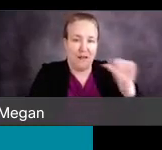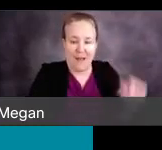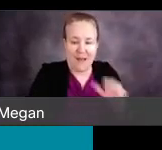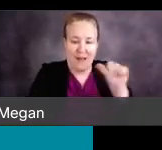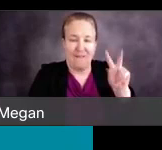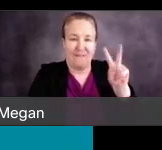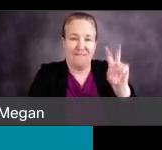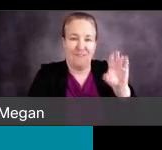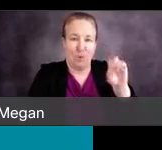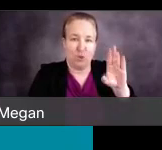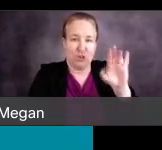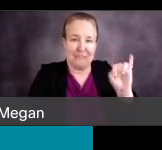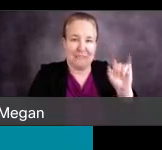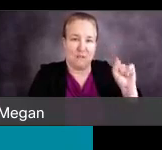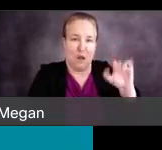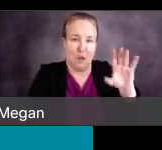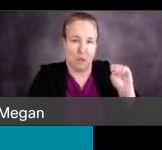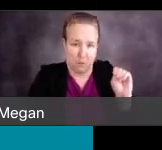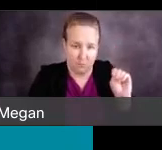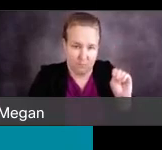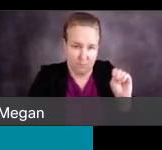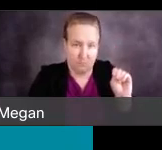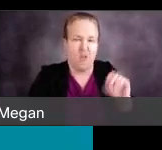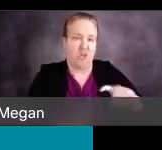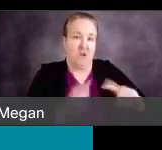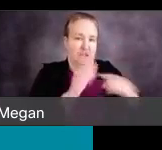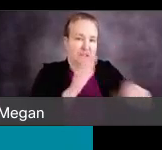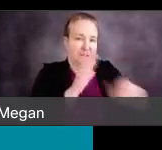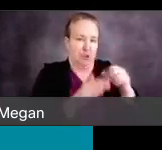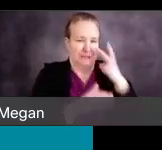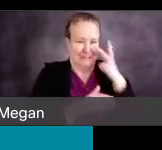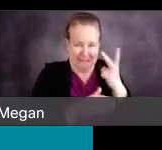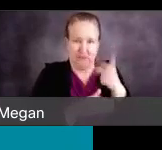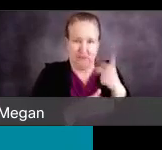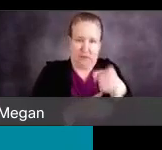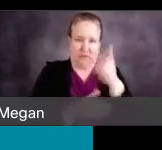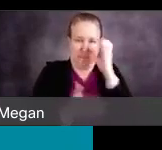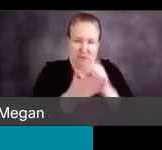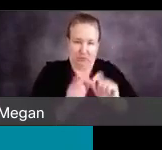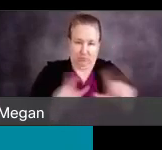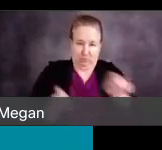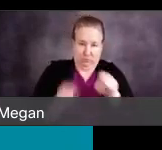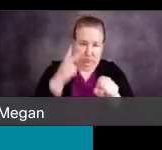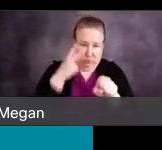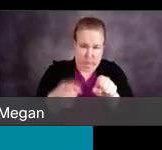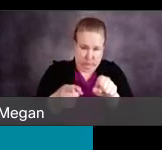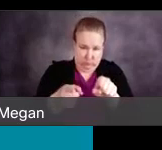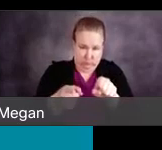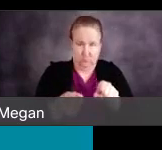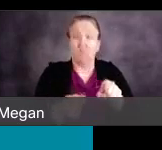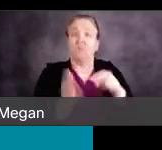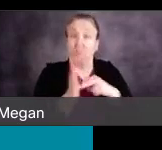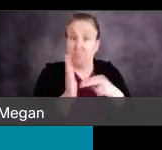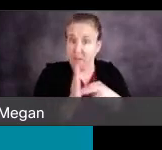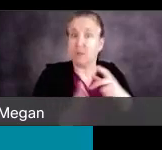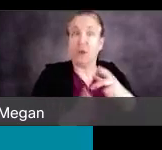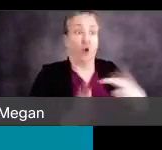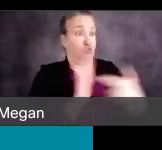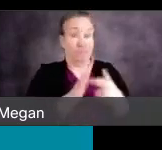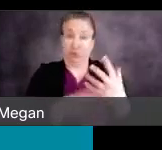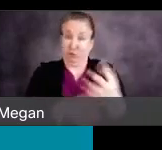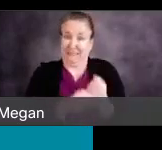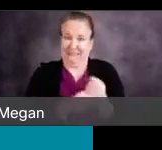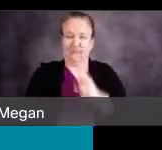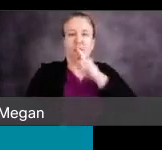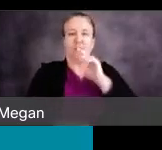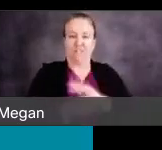noreply@voc.com. And that's the first email that you see on the graphic in front of you. This will confirm that your registration has been received.